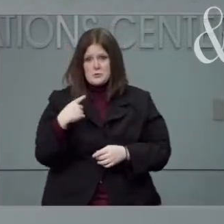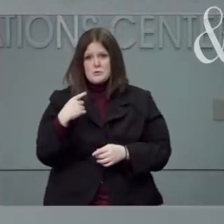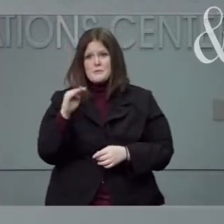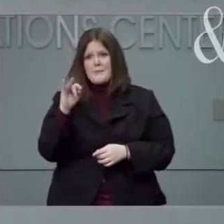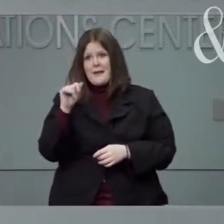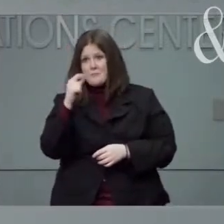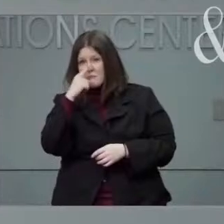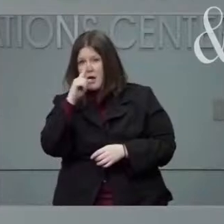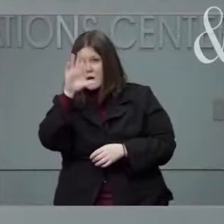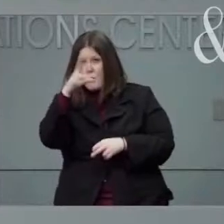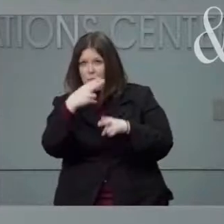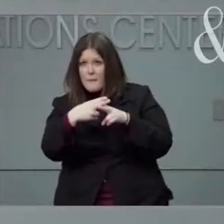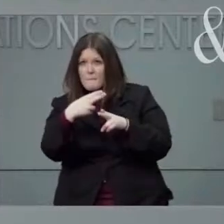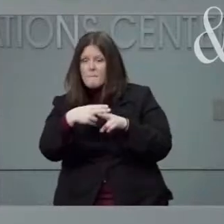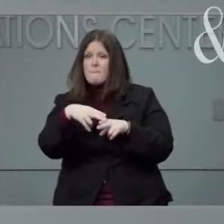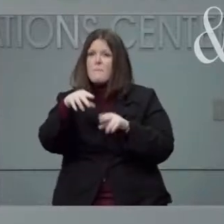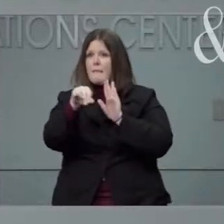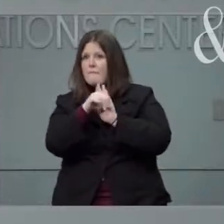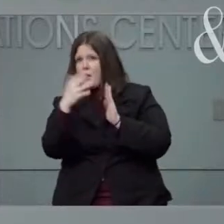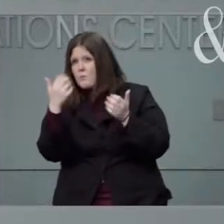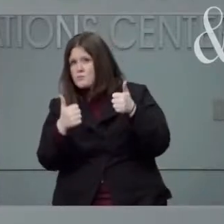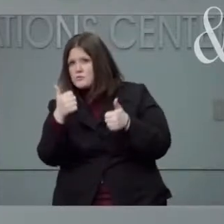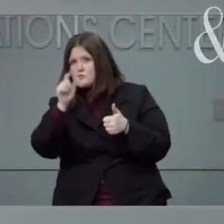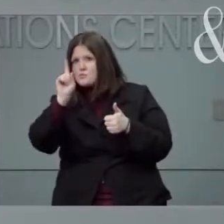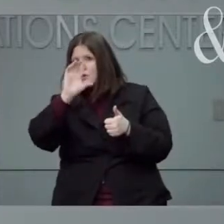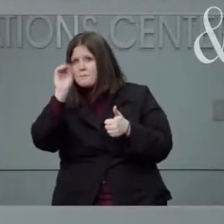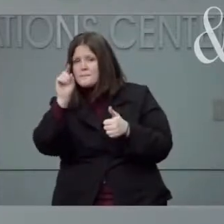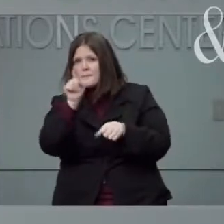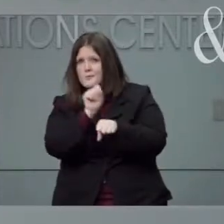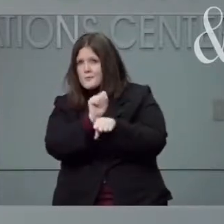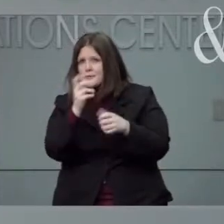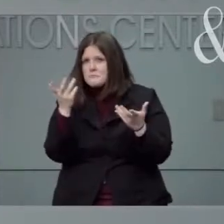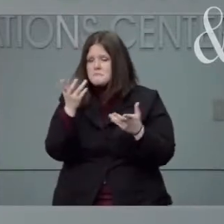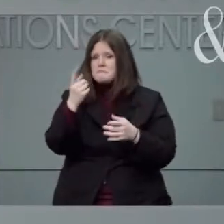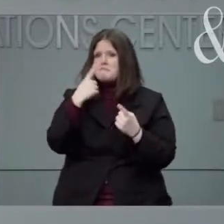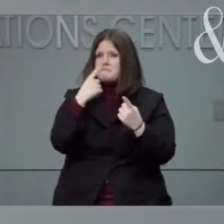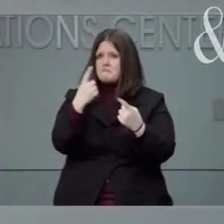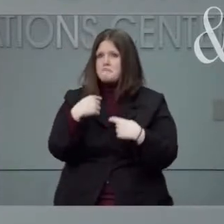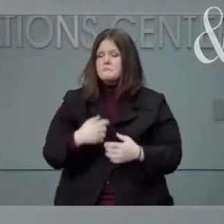And if you can identify yourself and your organization, we'll take the first one.